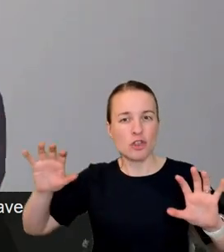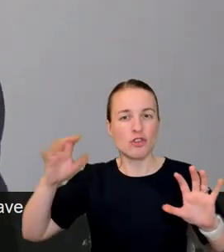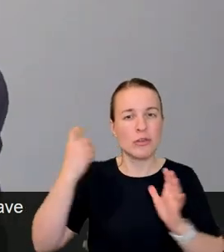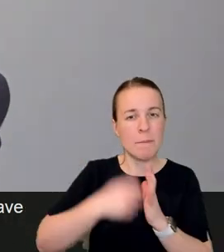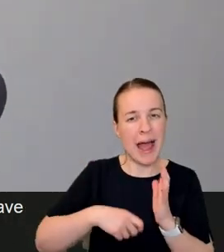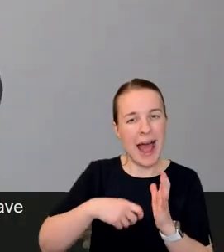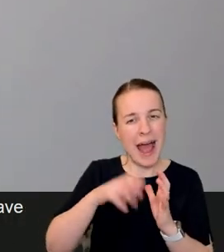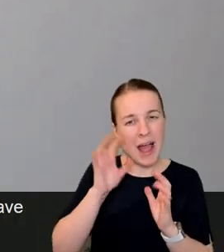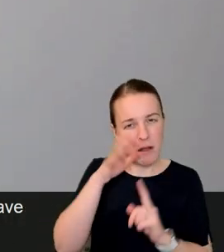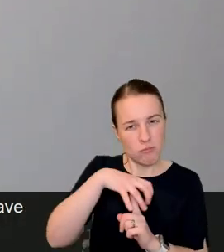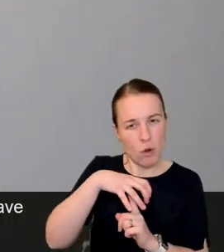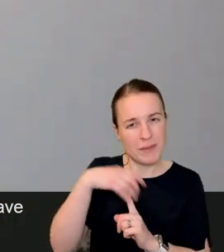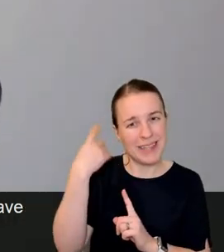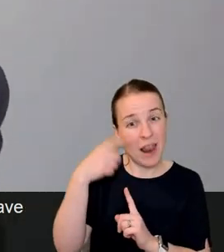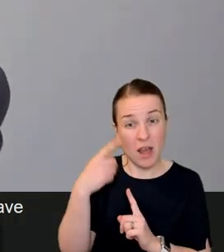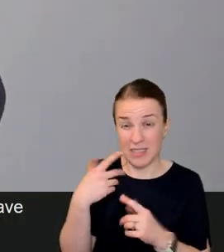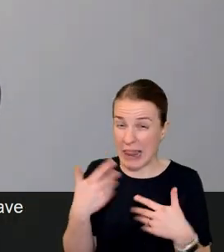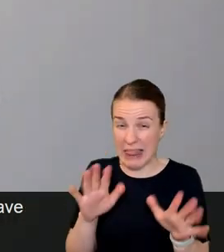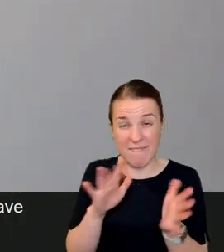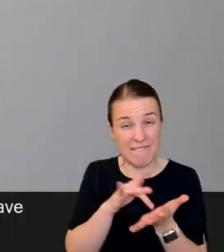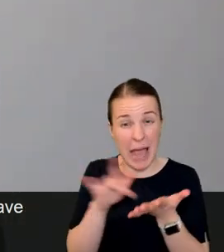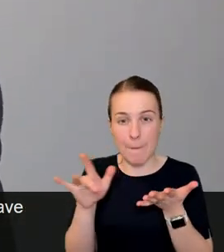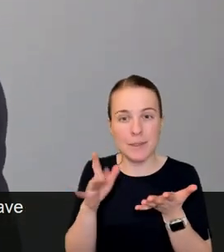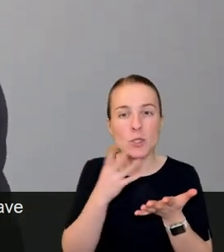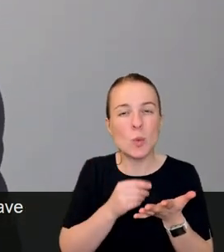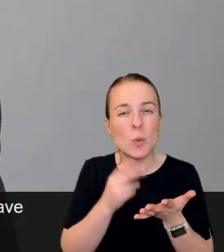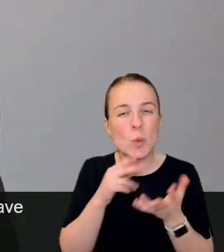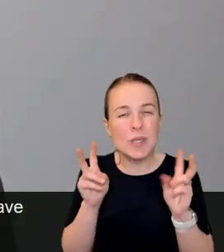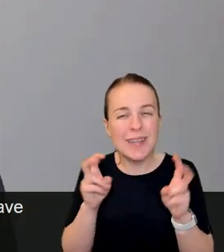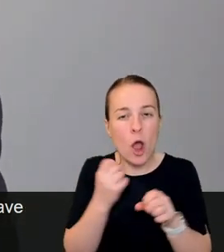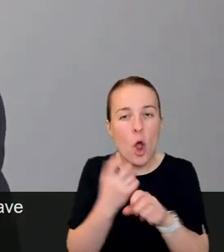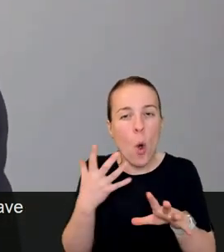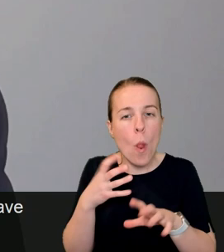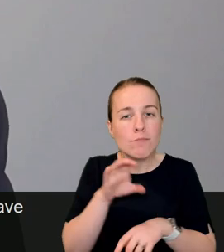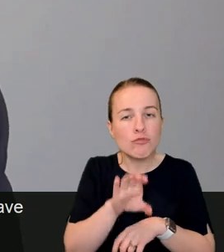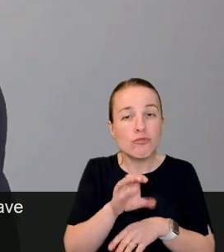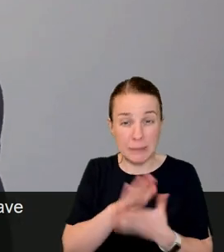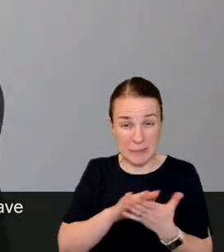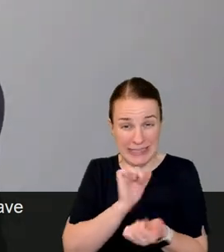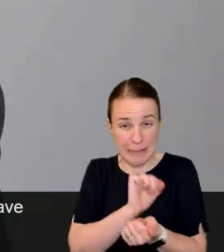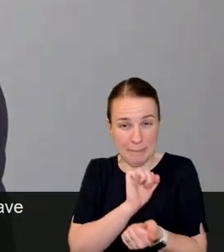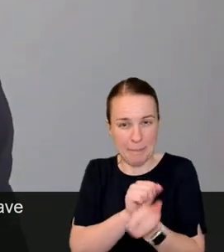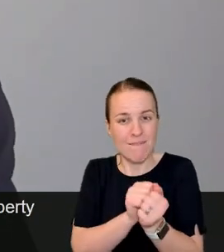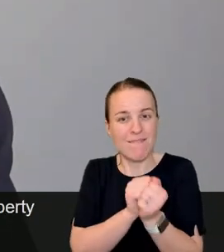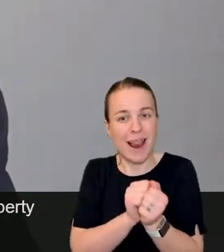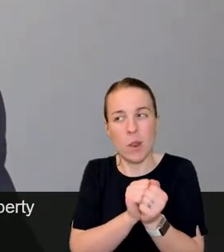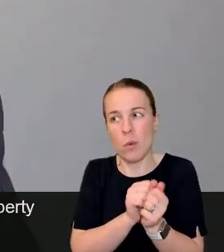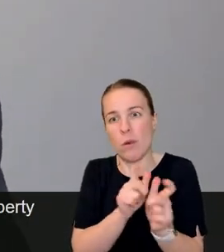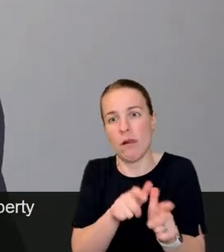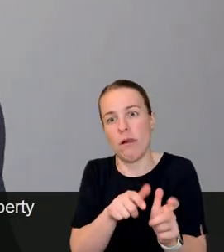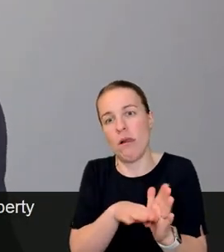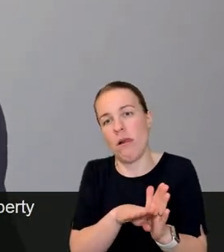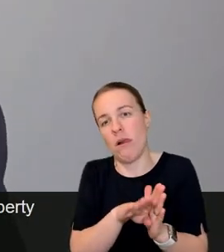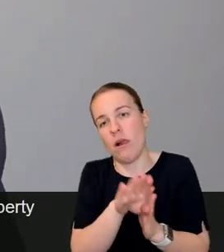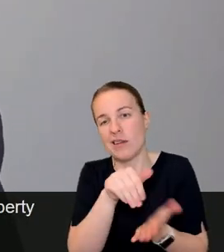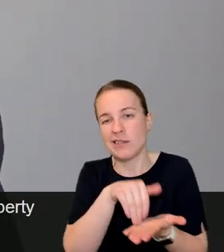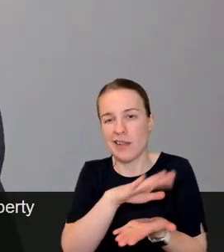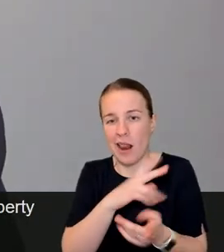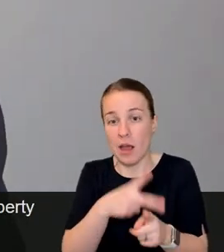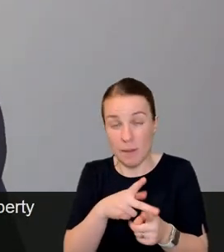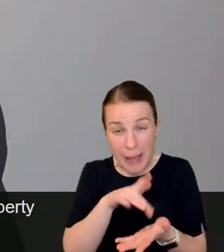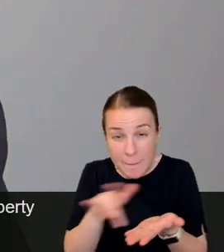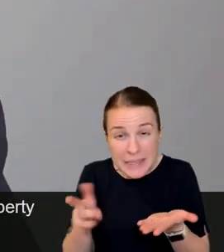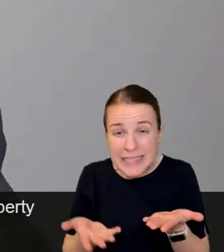empty, using them as gold bricks. The bad news is a combination of construction inflation, Brexit, and